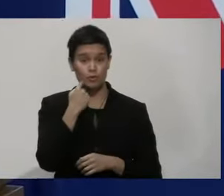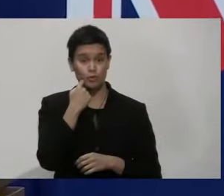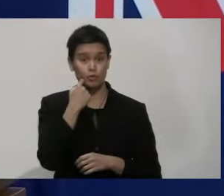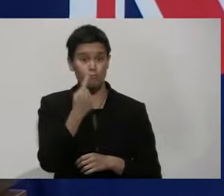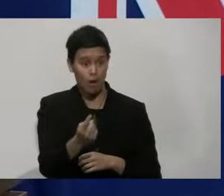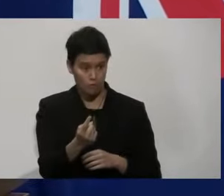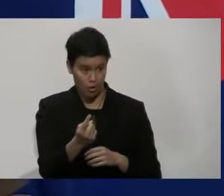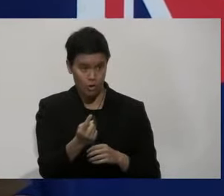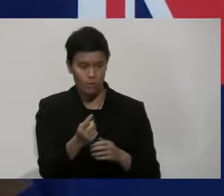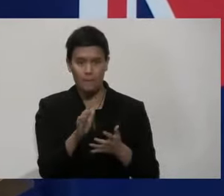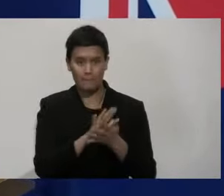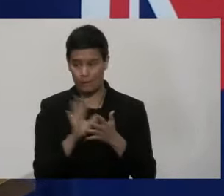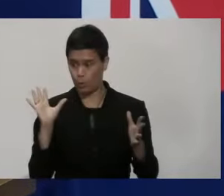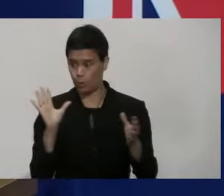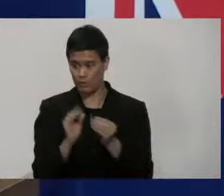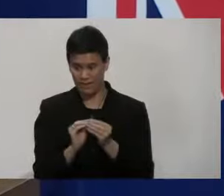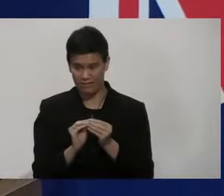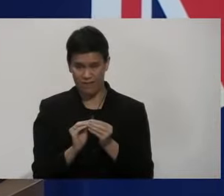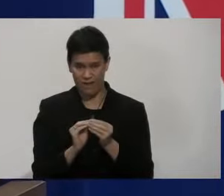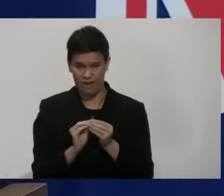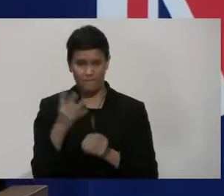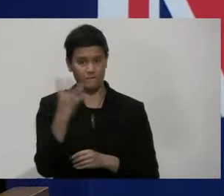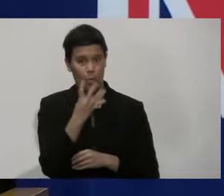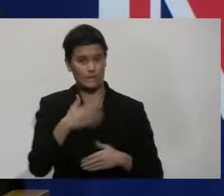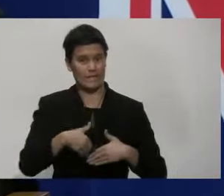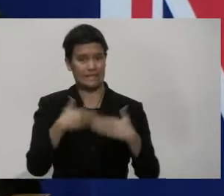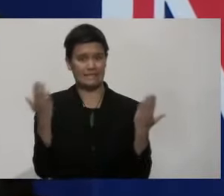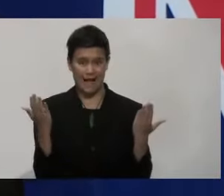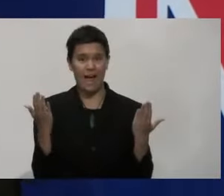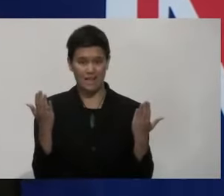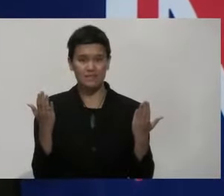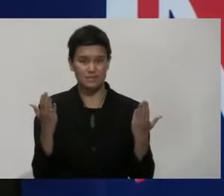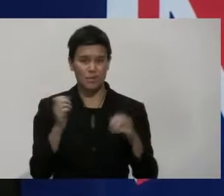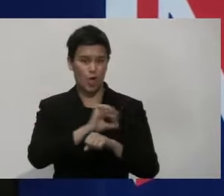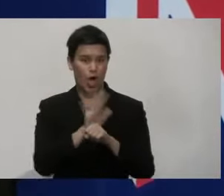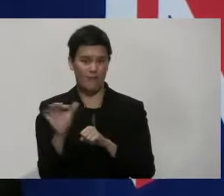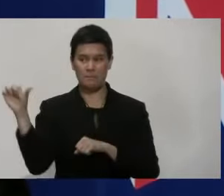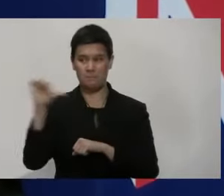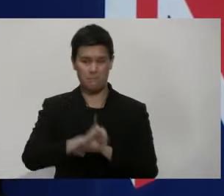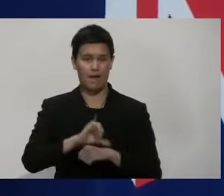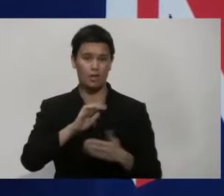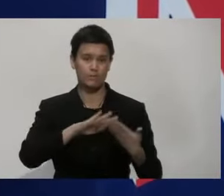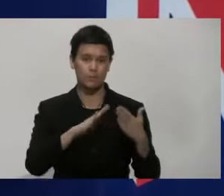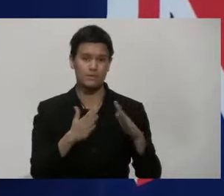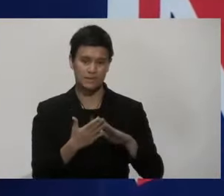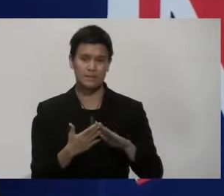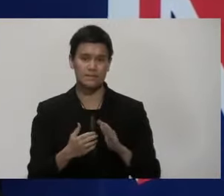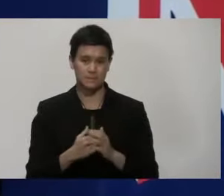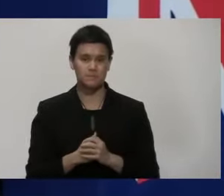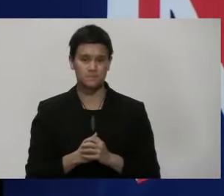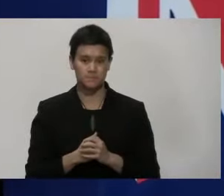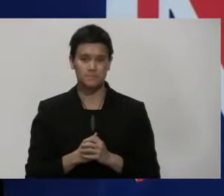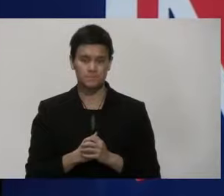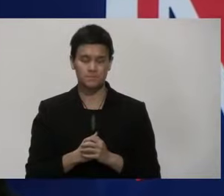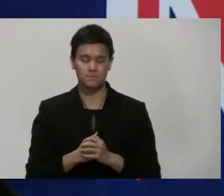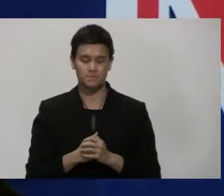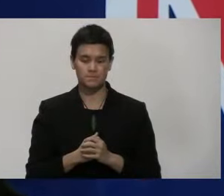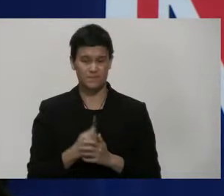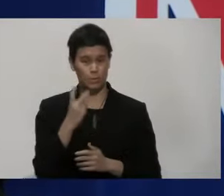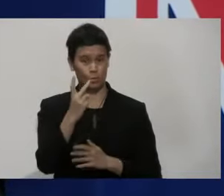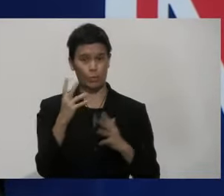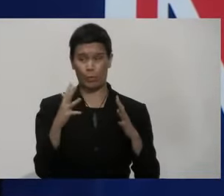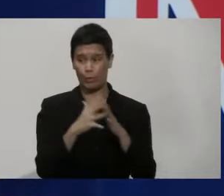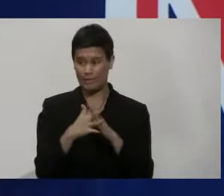14 days since the re-emergence of COVID-19 beyond our quarantine facilities. In those almost 2